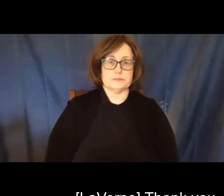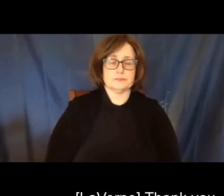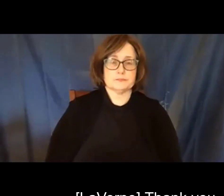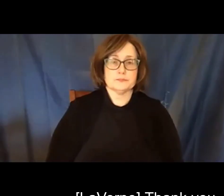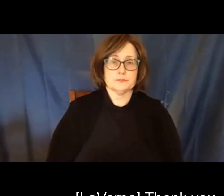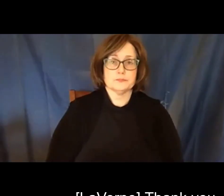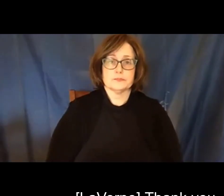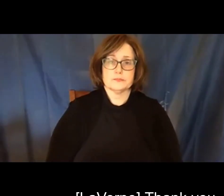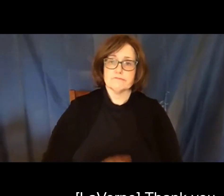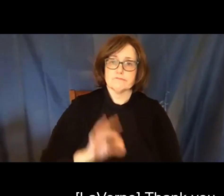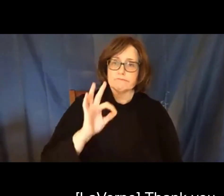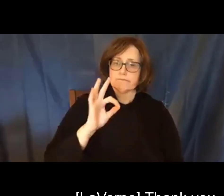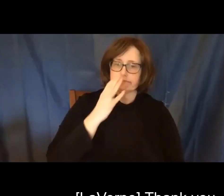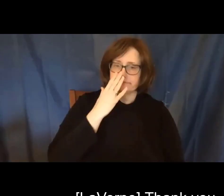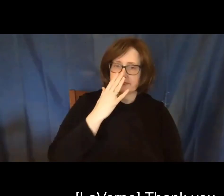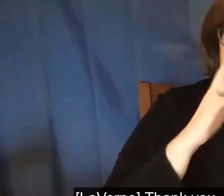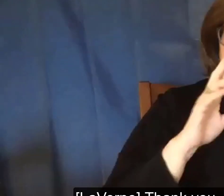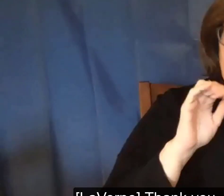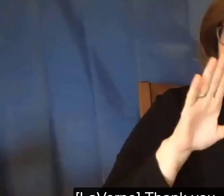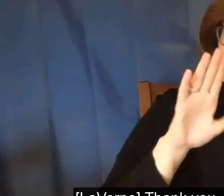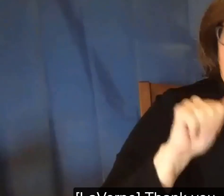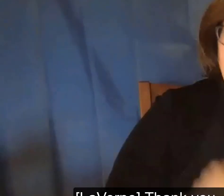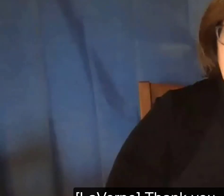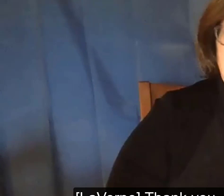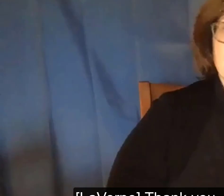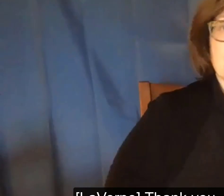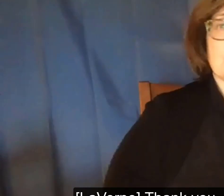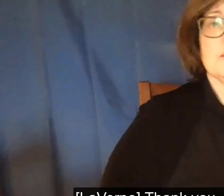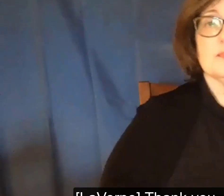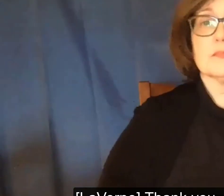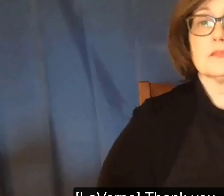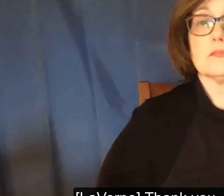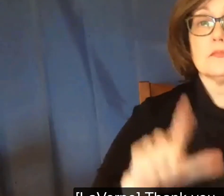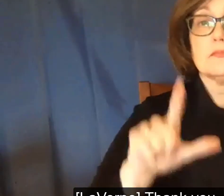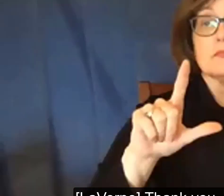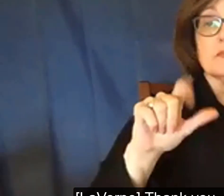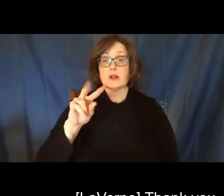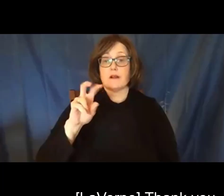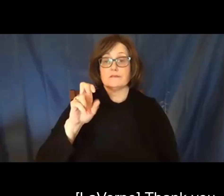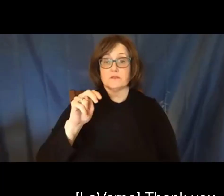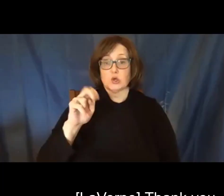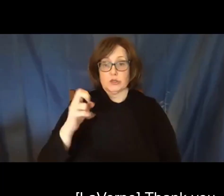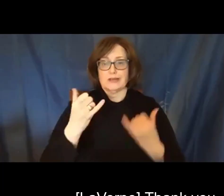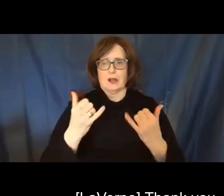Thank you, Rebecca. Well, I'll be going to the first question